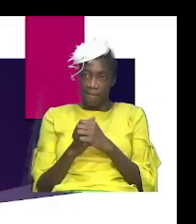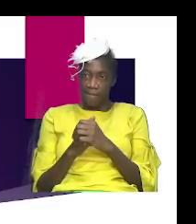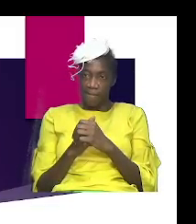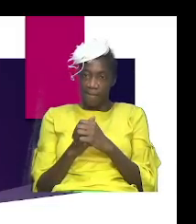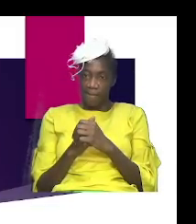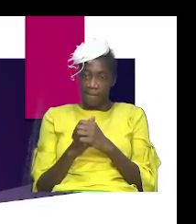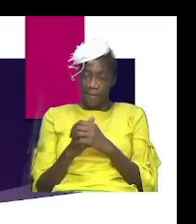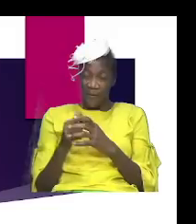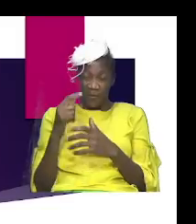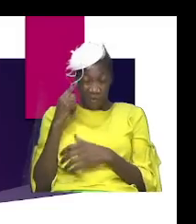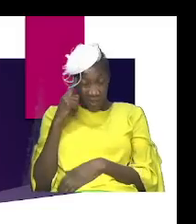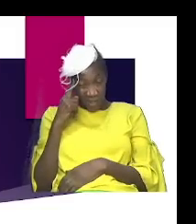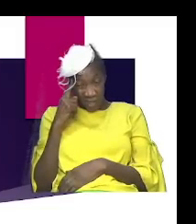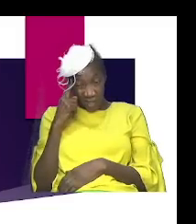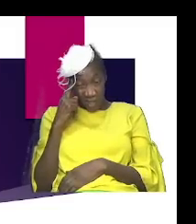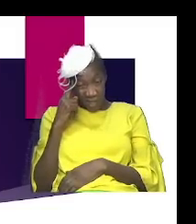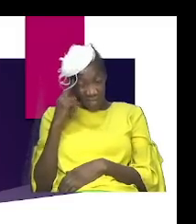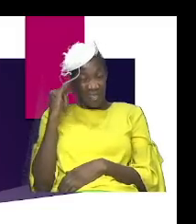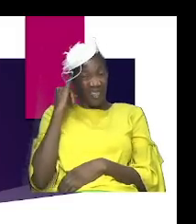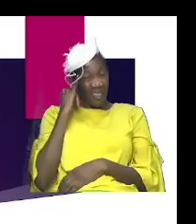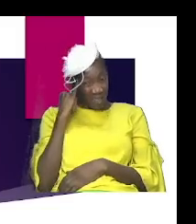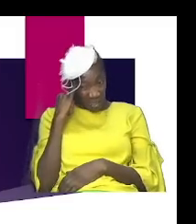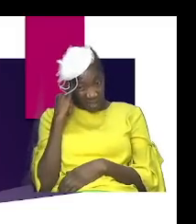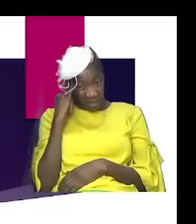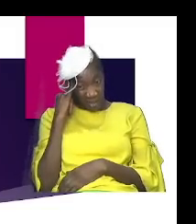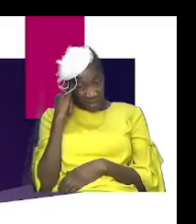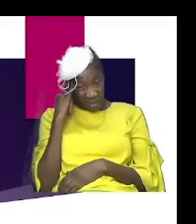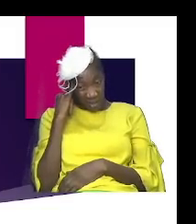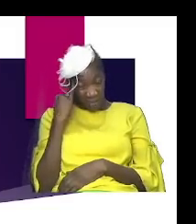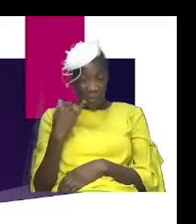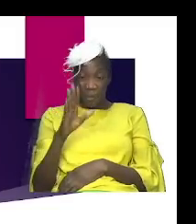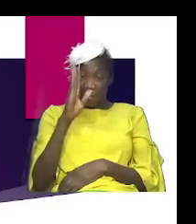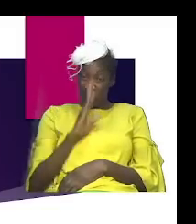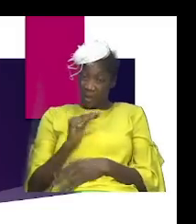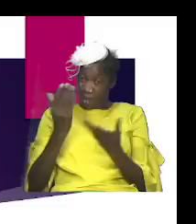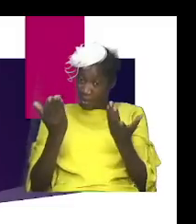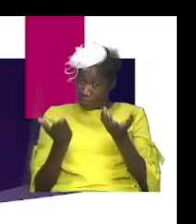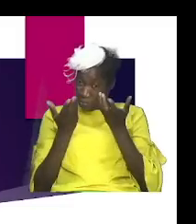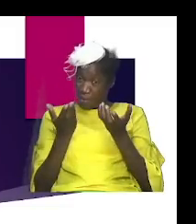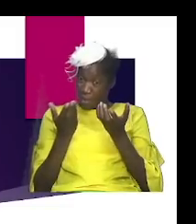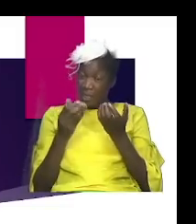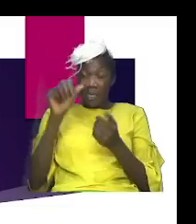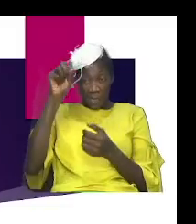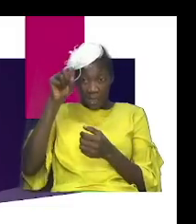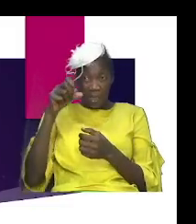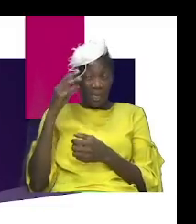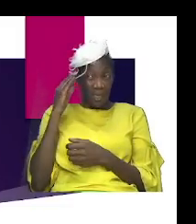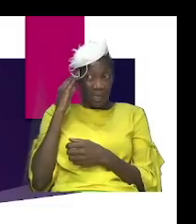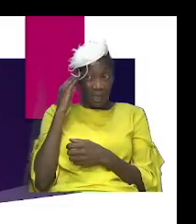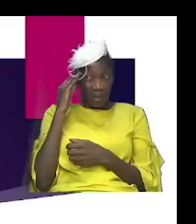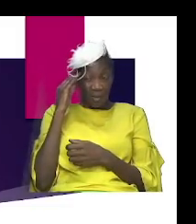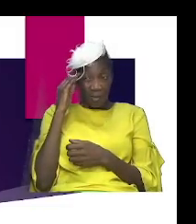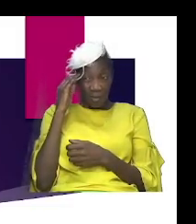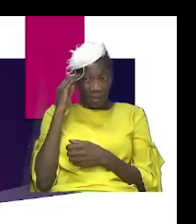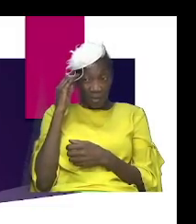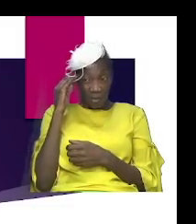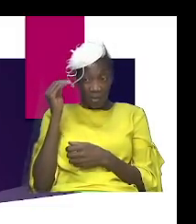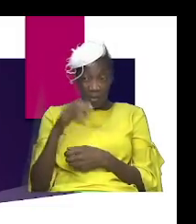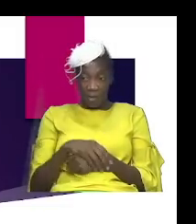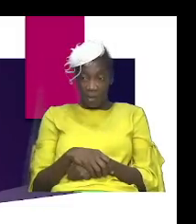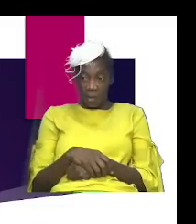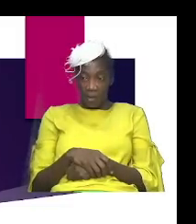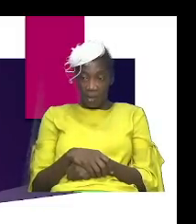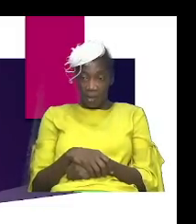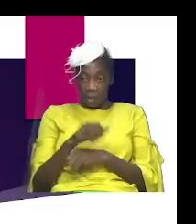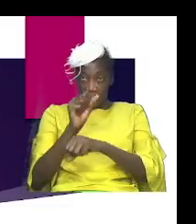our thoughts, our intentions, God is going to bring that up. Of course, he knows it, and he's going to judge us on the basis of that.